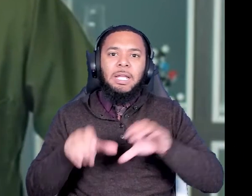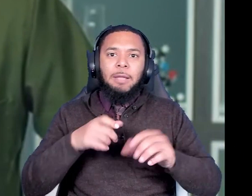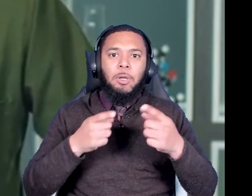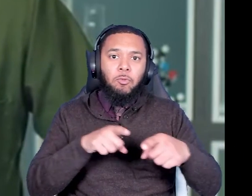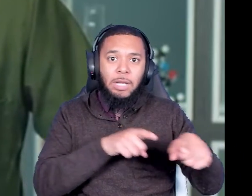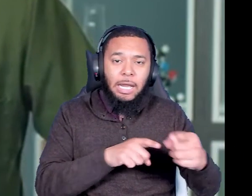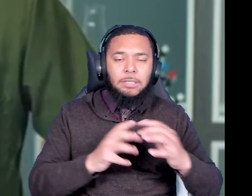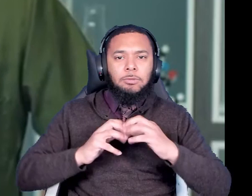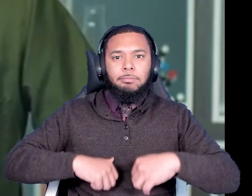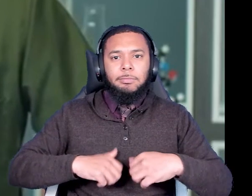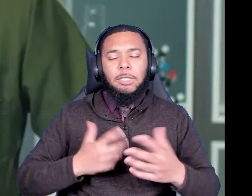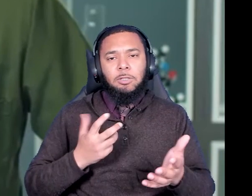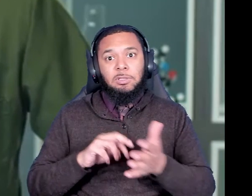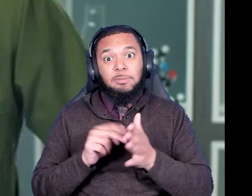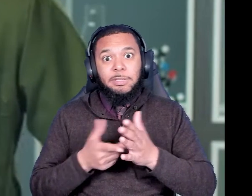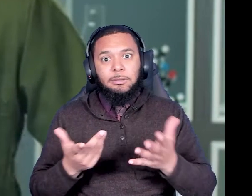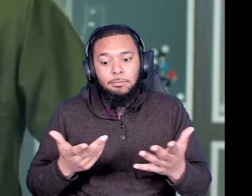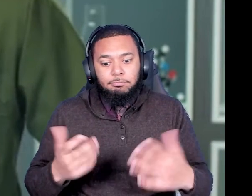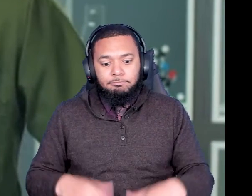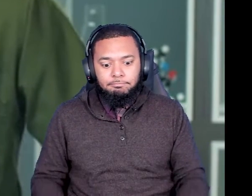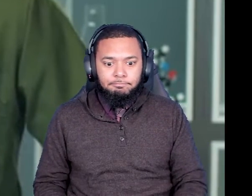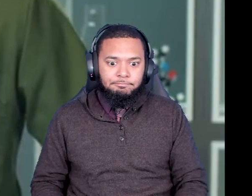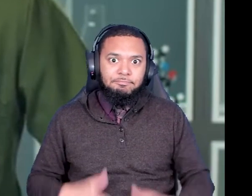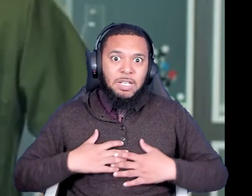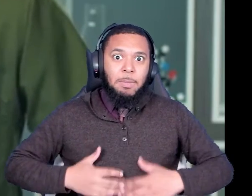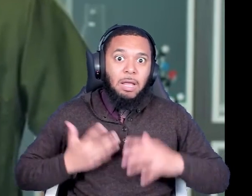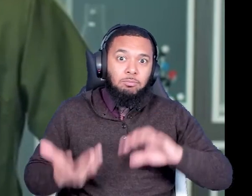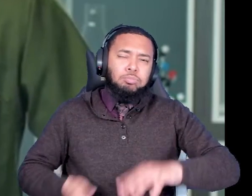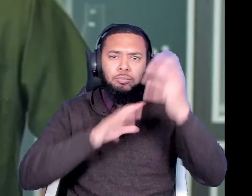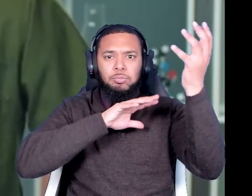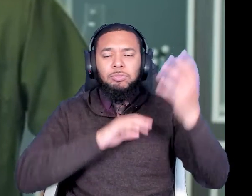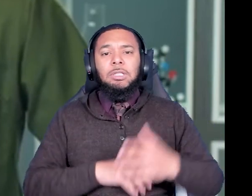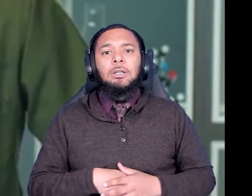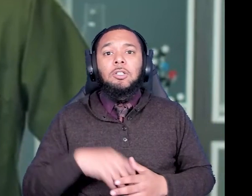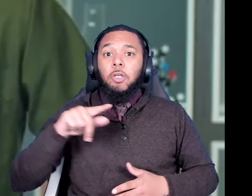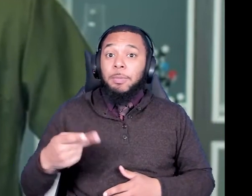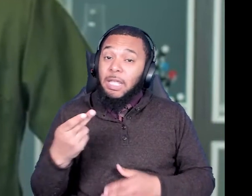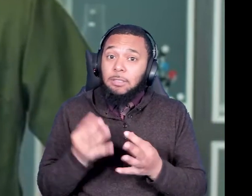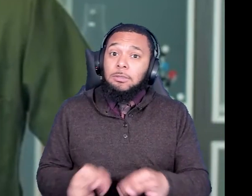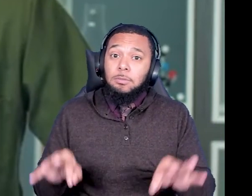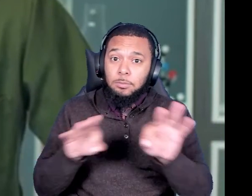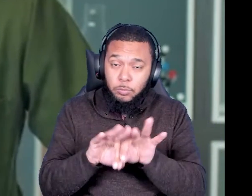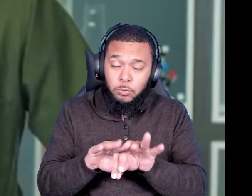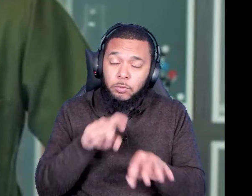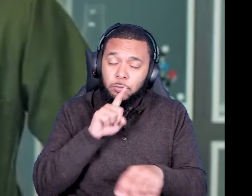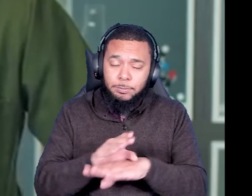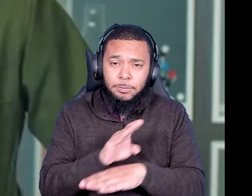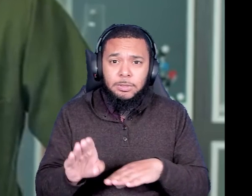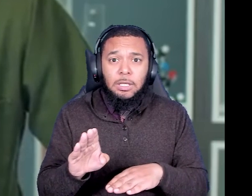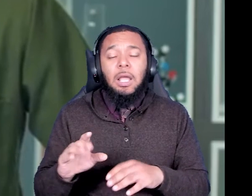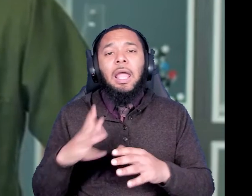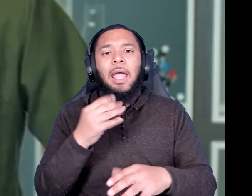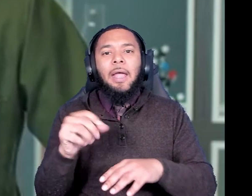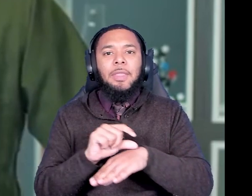which results in disaster for us. So pH is really important, and